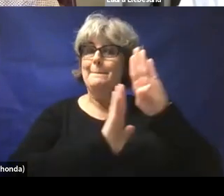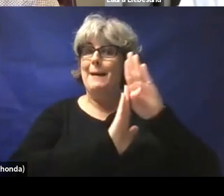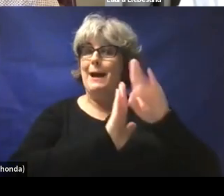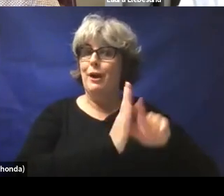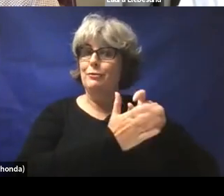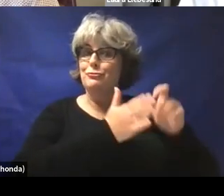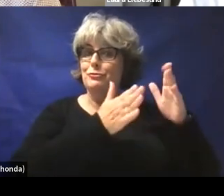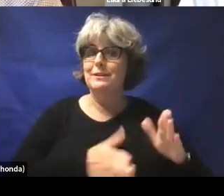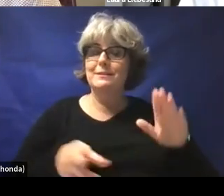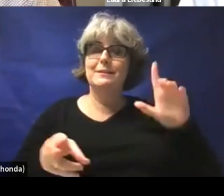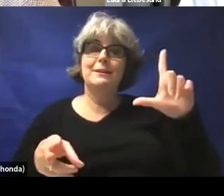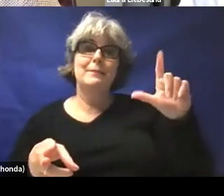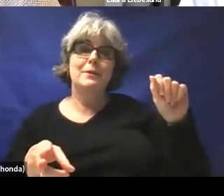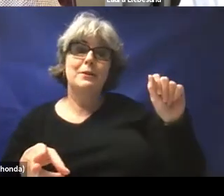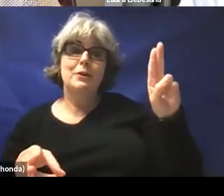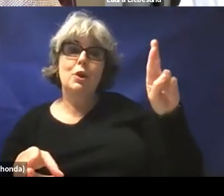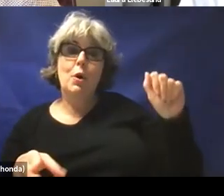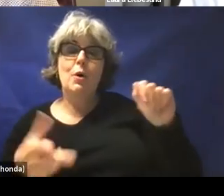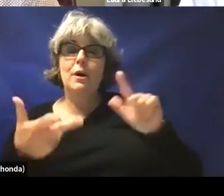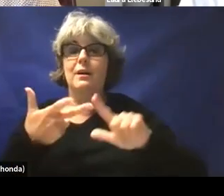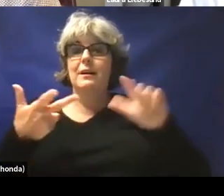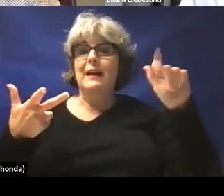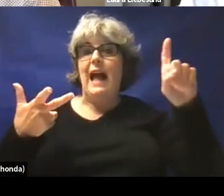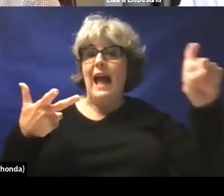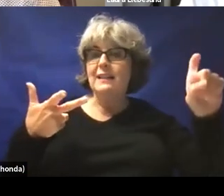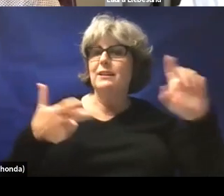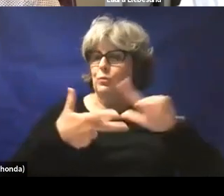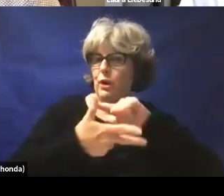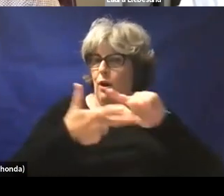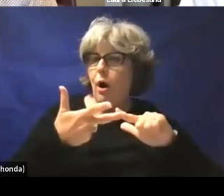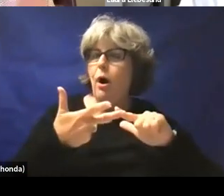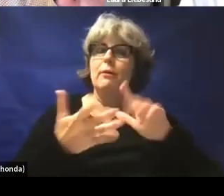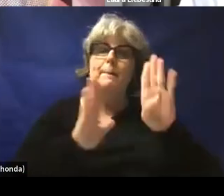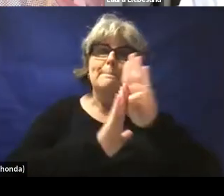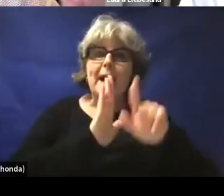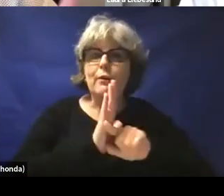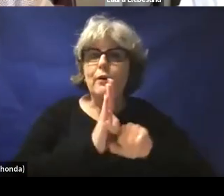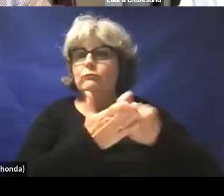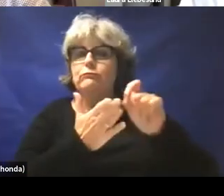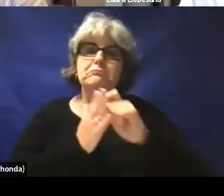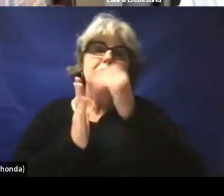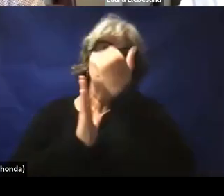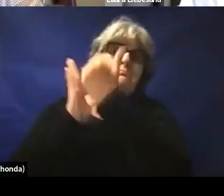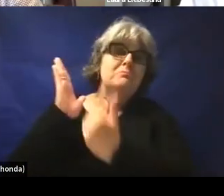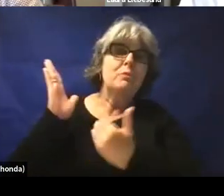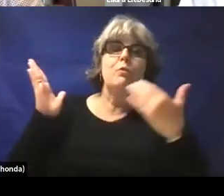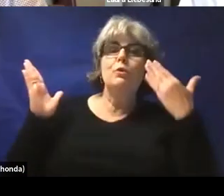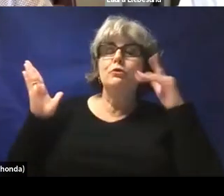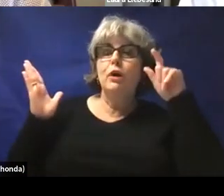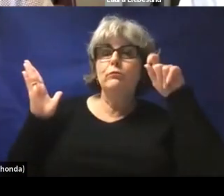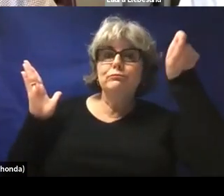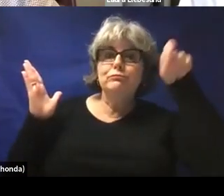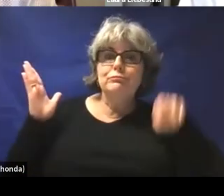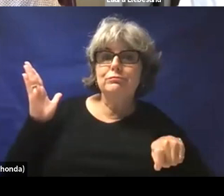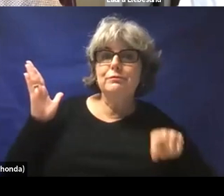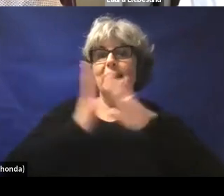and Laura, Alex and as well, and Laura in a production background, where we have a really kind of agenda where there are things that we want to know about and really